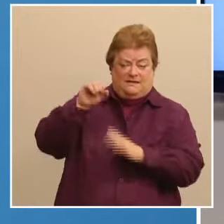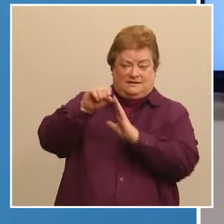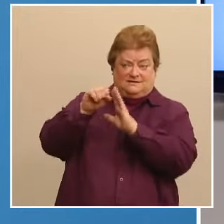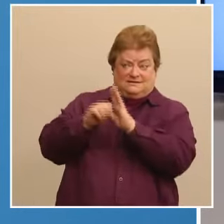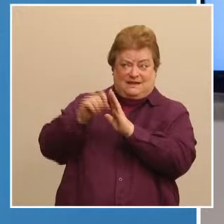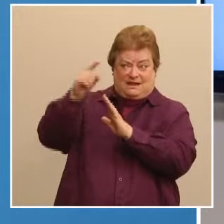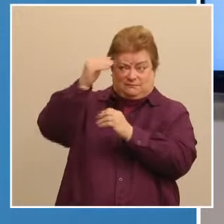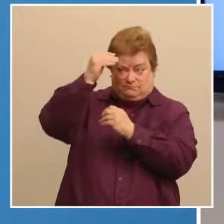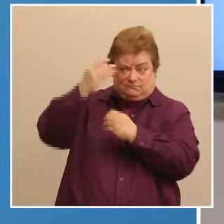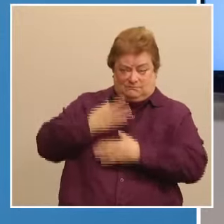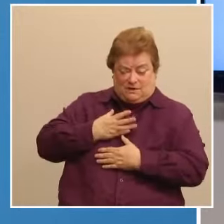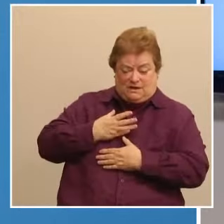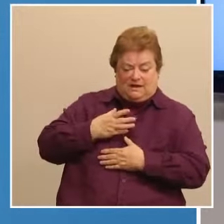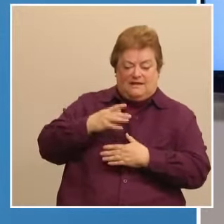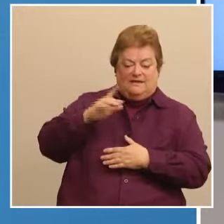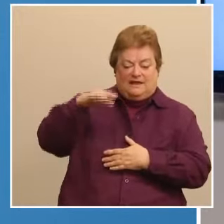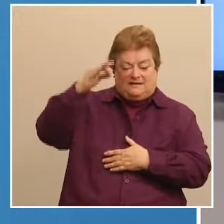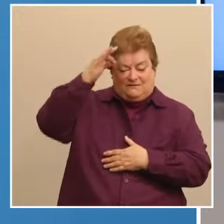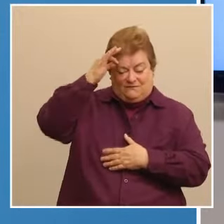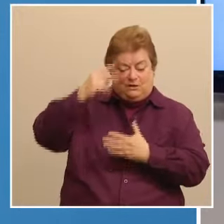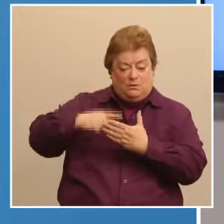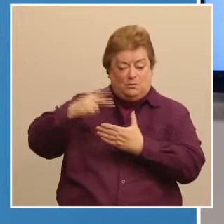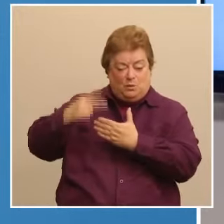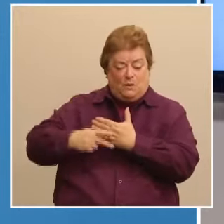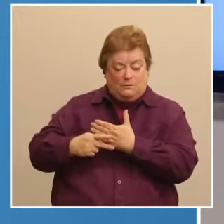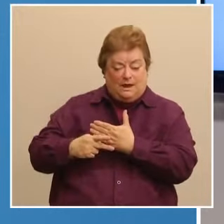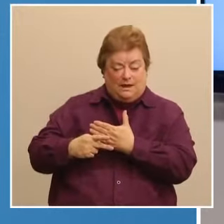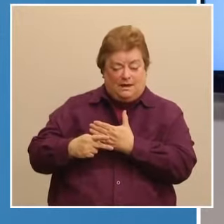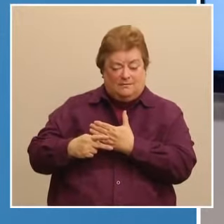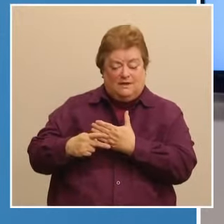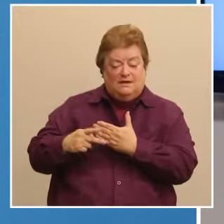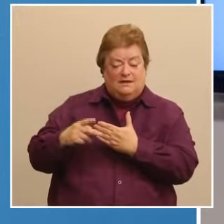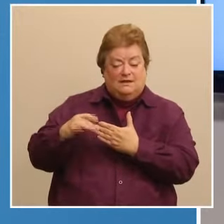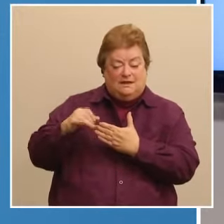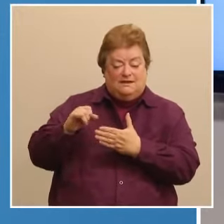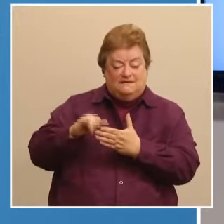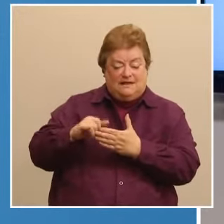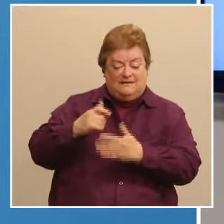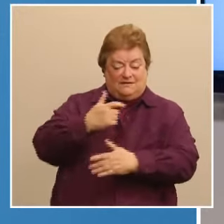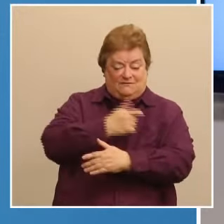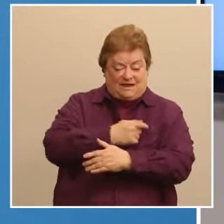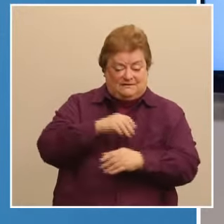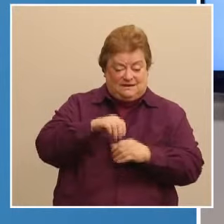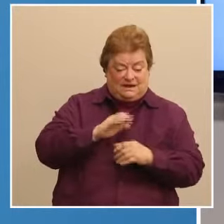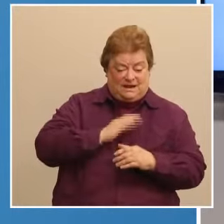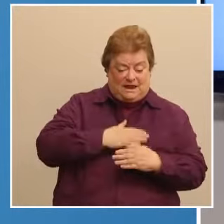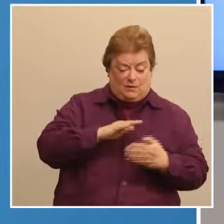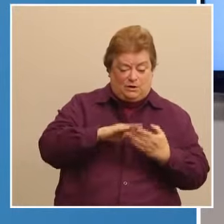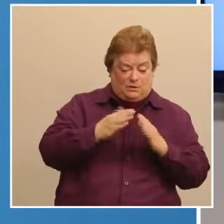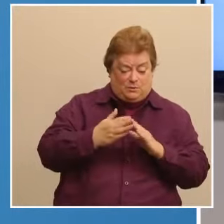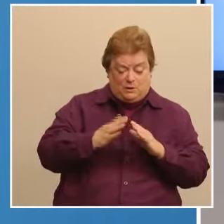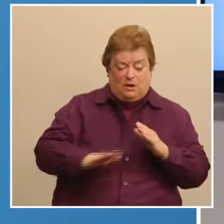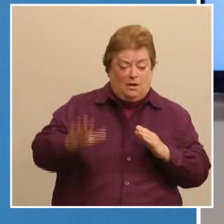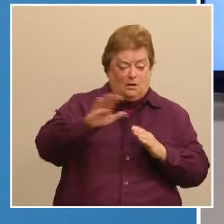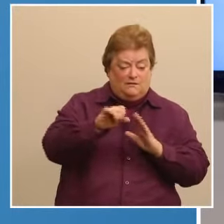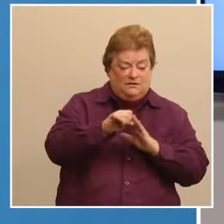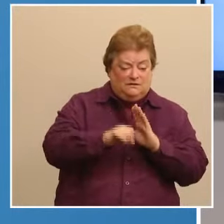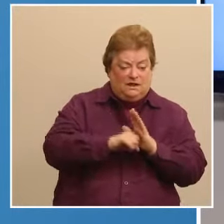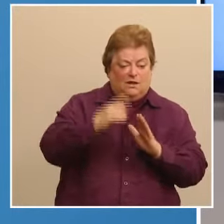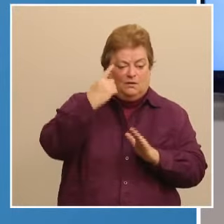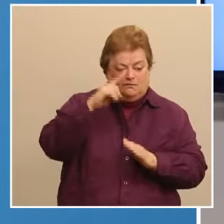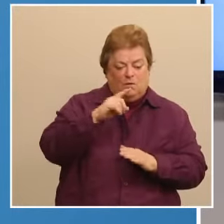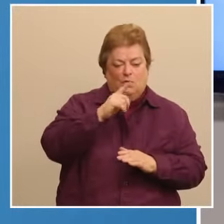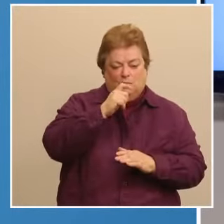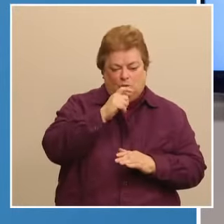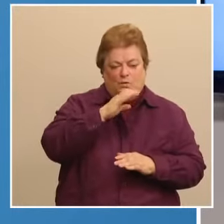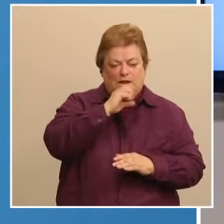federal program is that the vaccine in our community and across the state will be for those